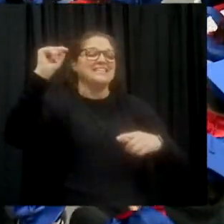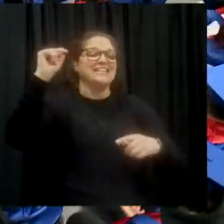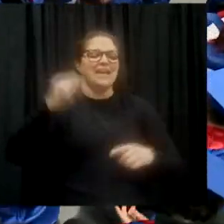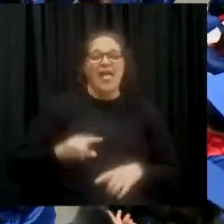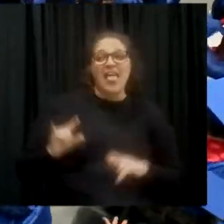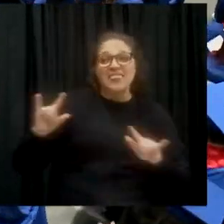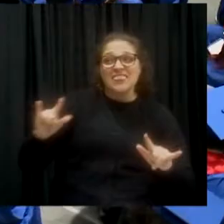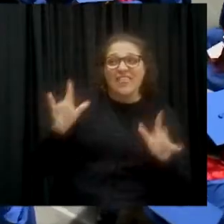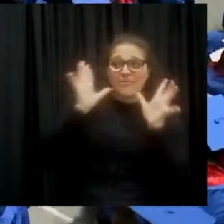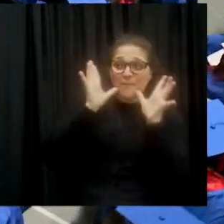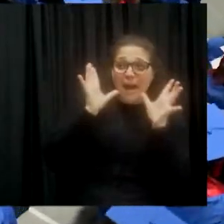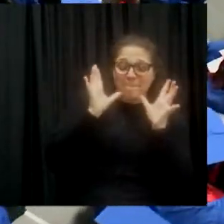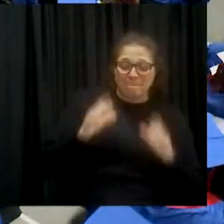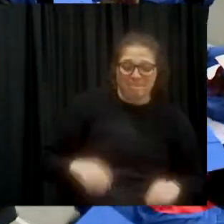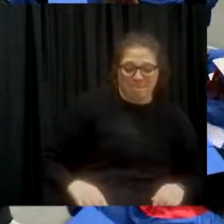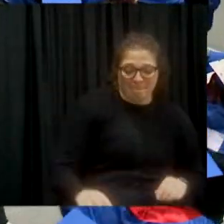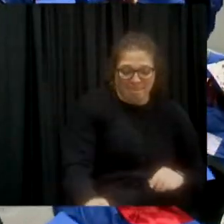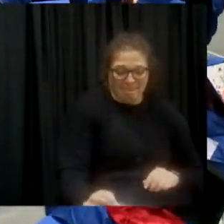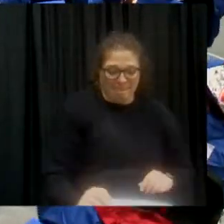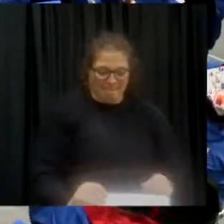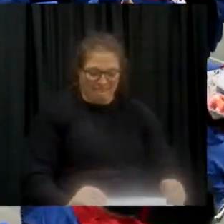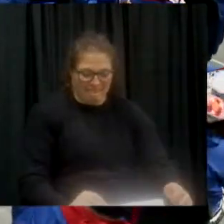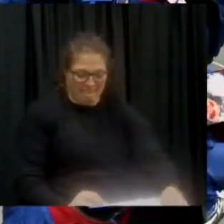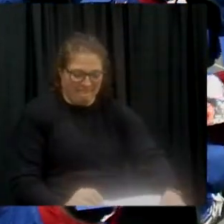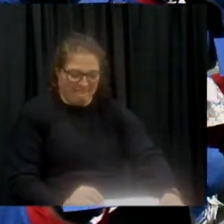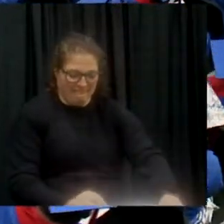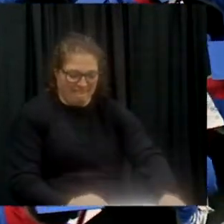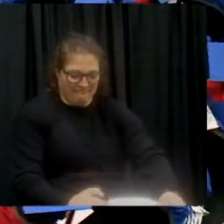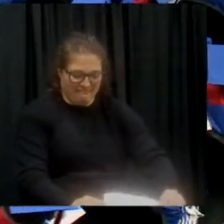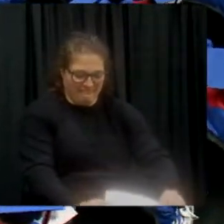Mom. Love you, Mom!